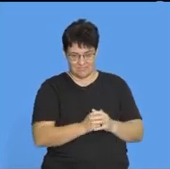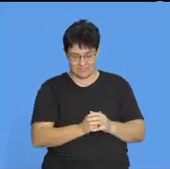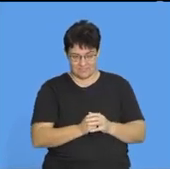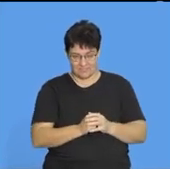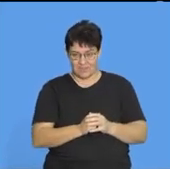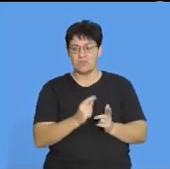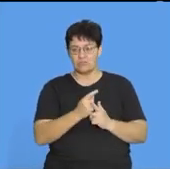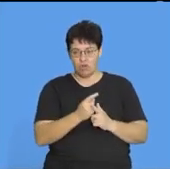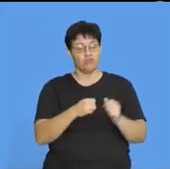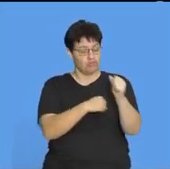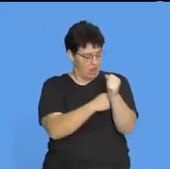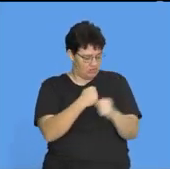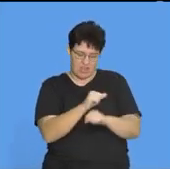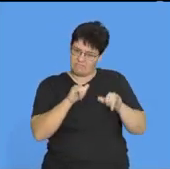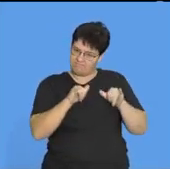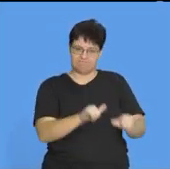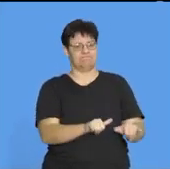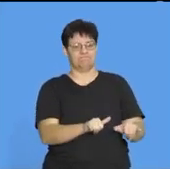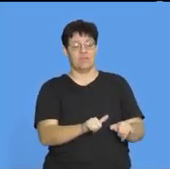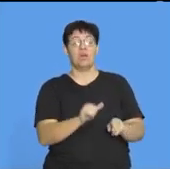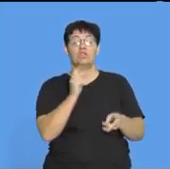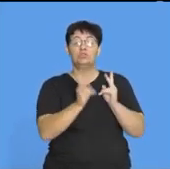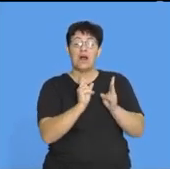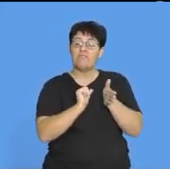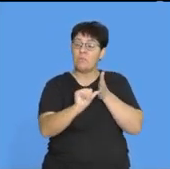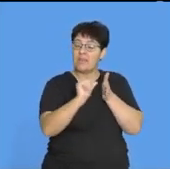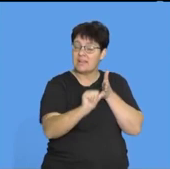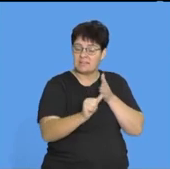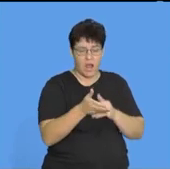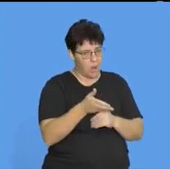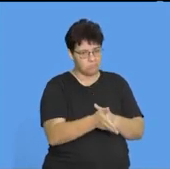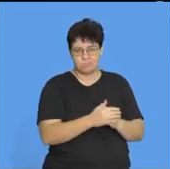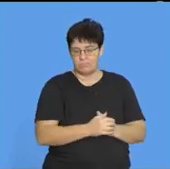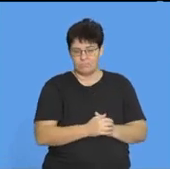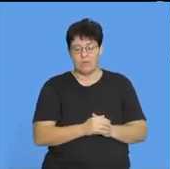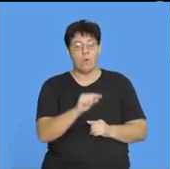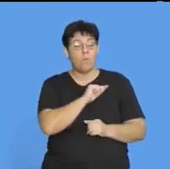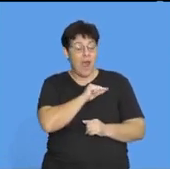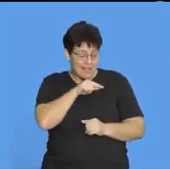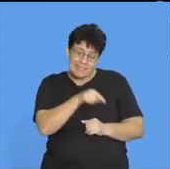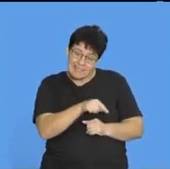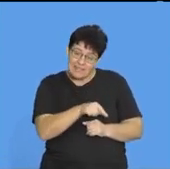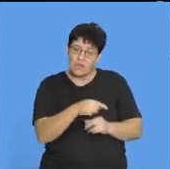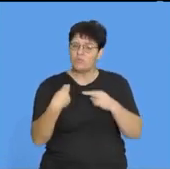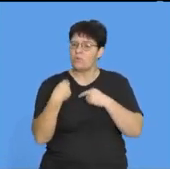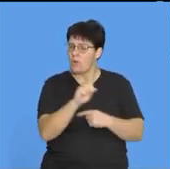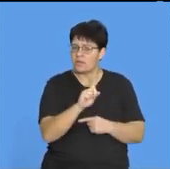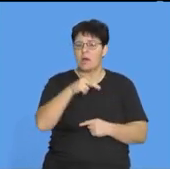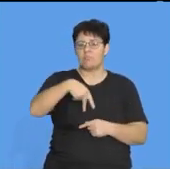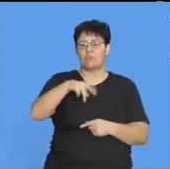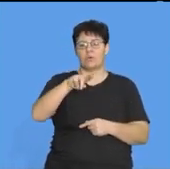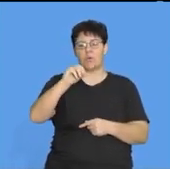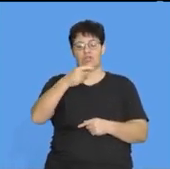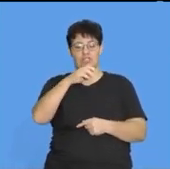maintains its structure for the next 12 weeks, because the corpus luteum is responsible for the production of progesterone, and that